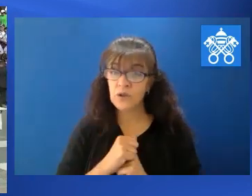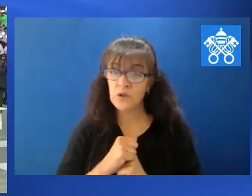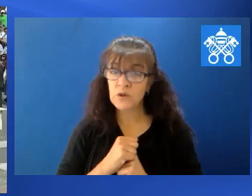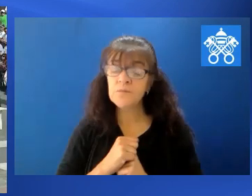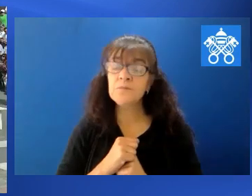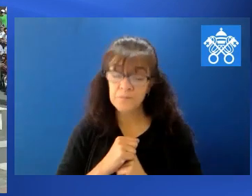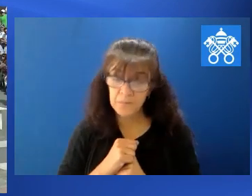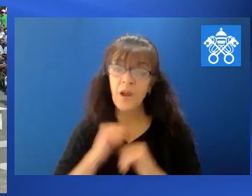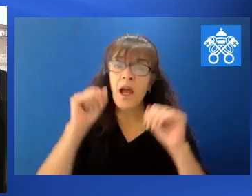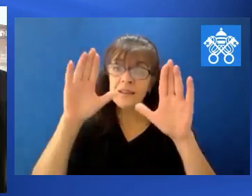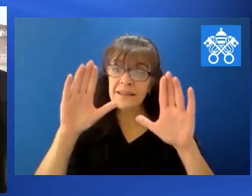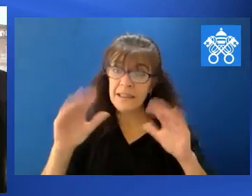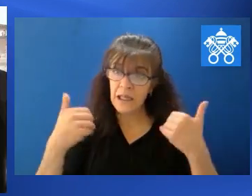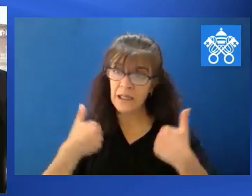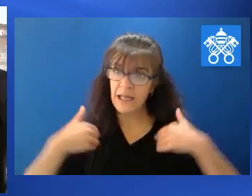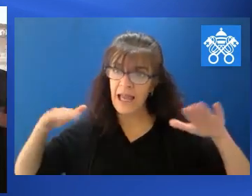Paul.